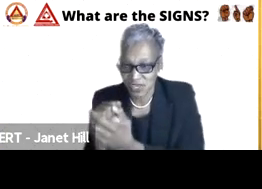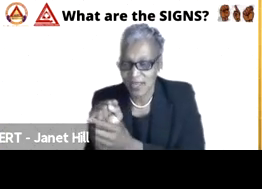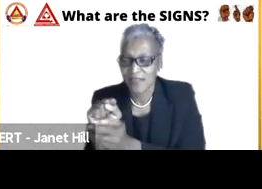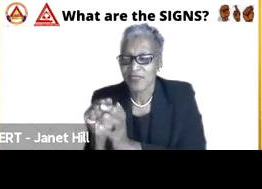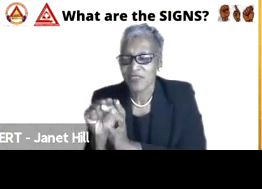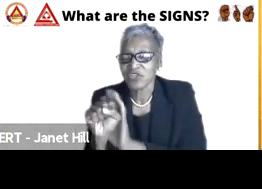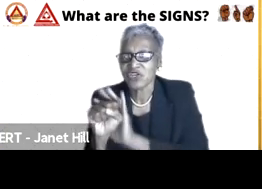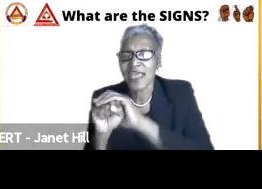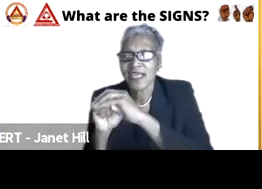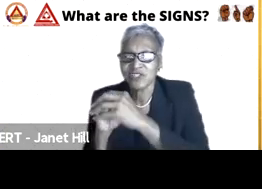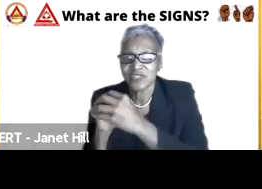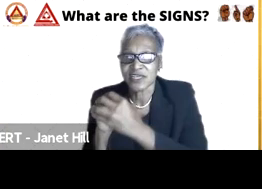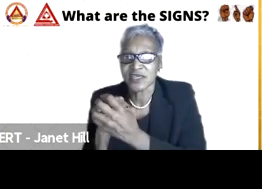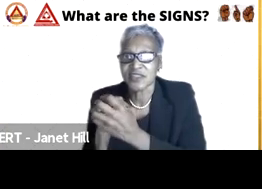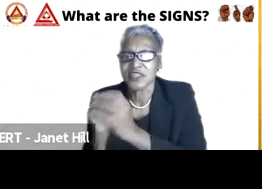hands,